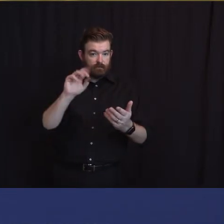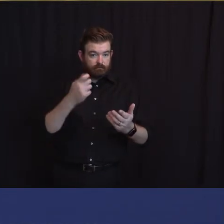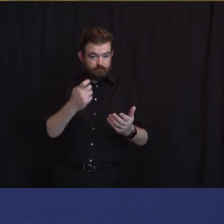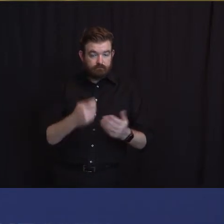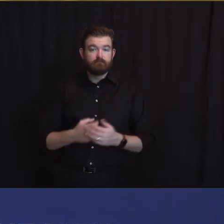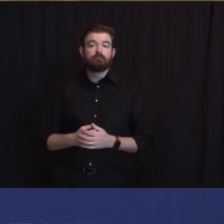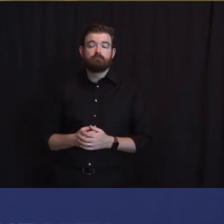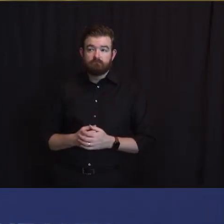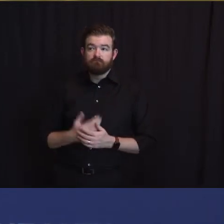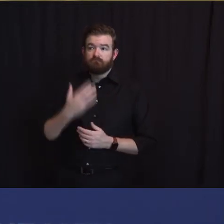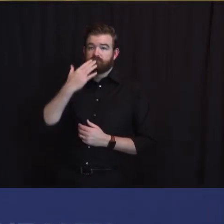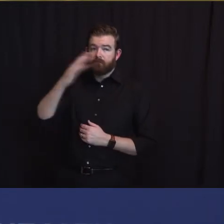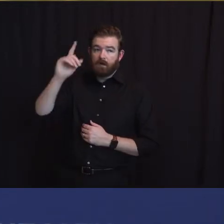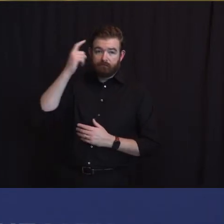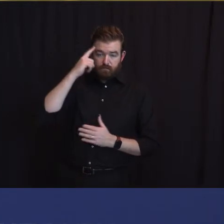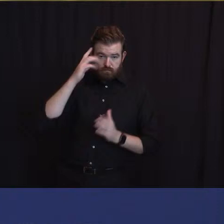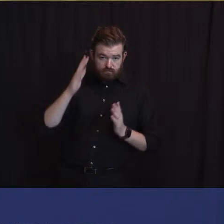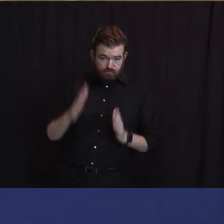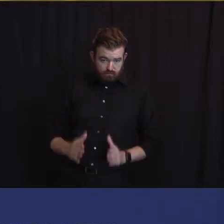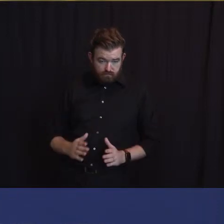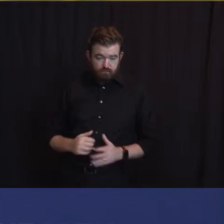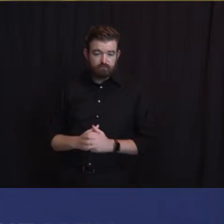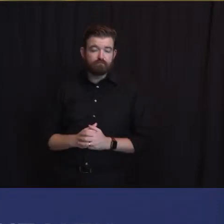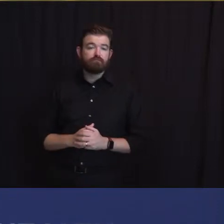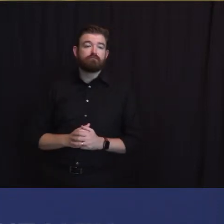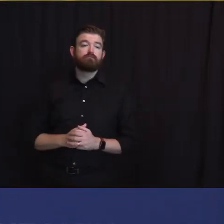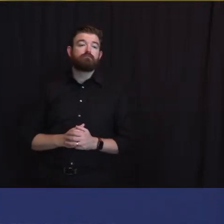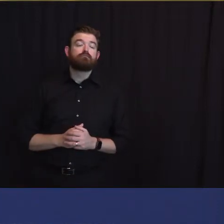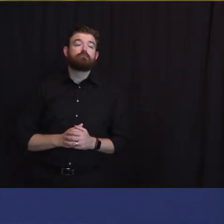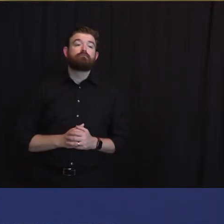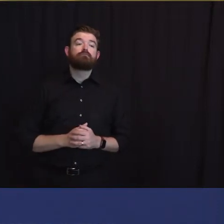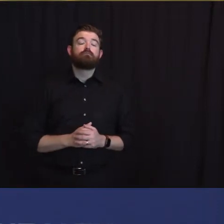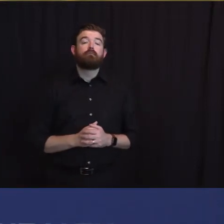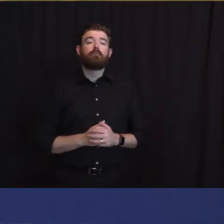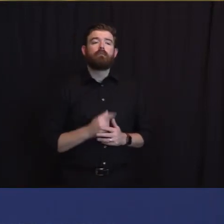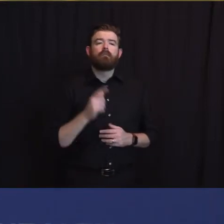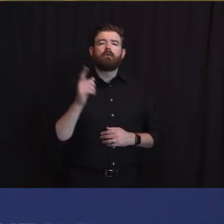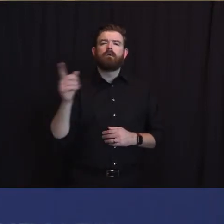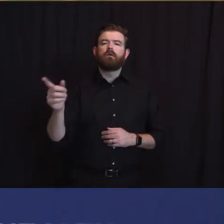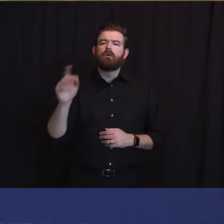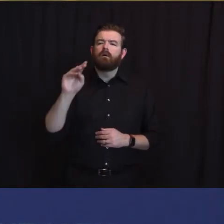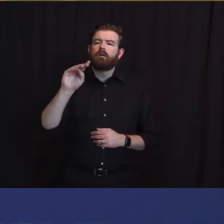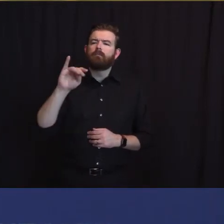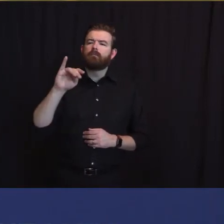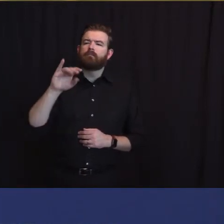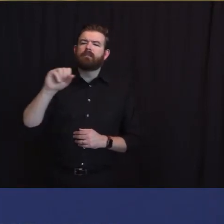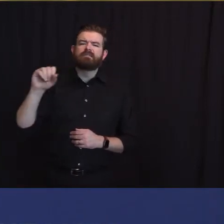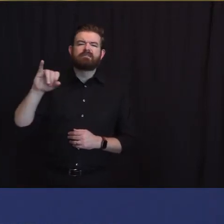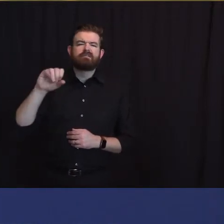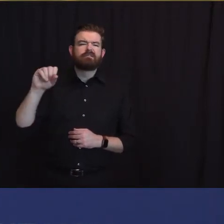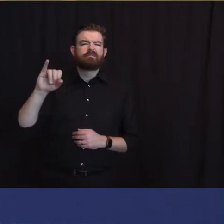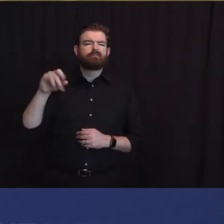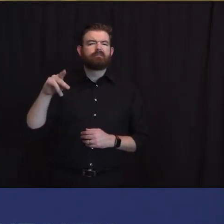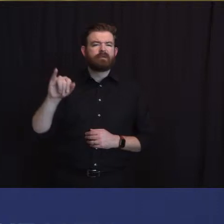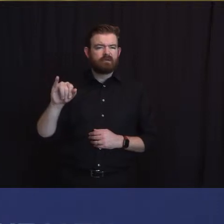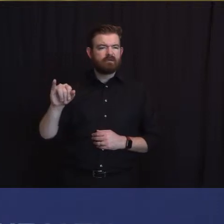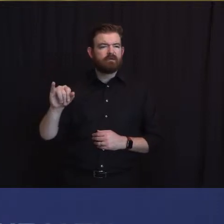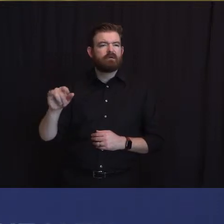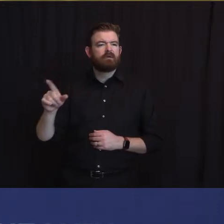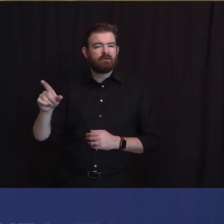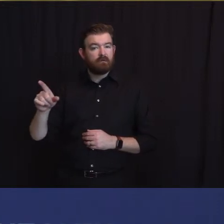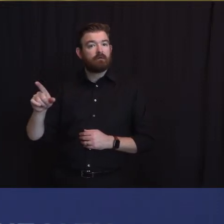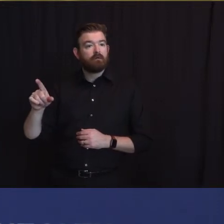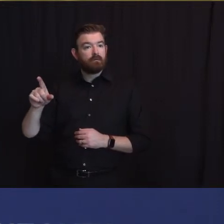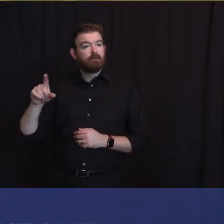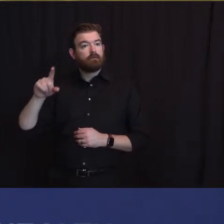News. Governor Murphy, right now in the state of Mississippi, a black person can carry a gun for self-defense without asking permission or